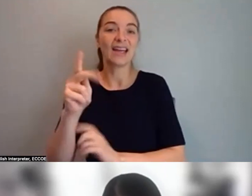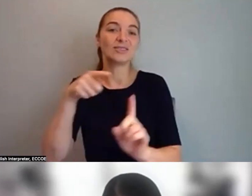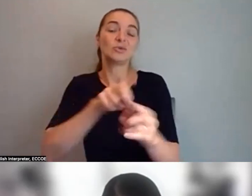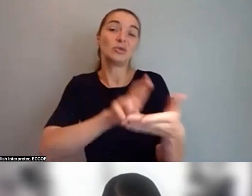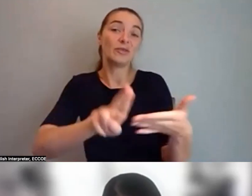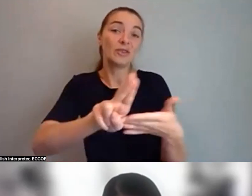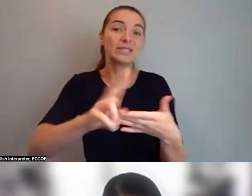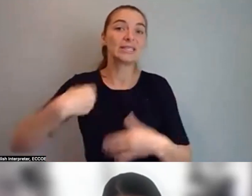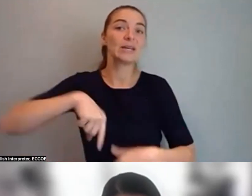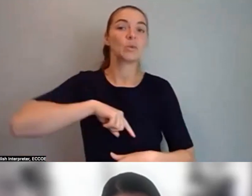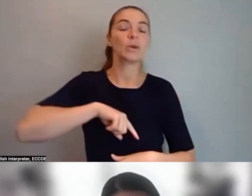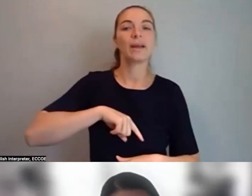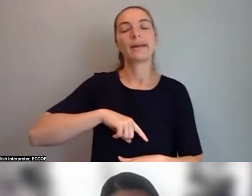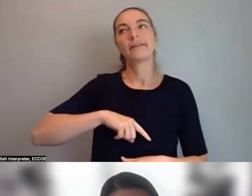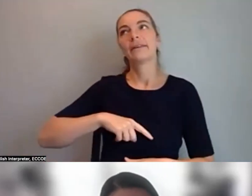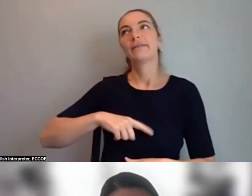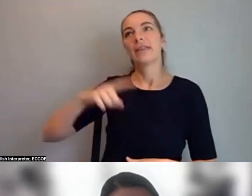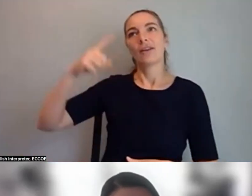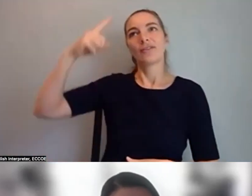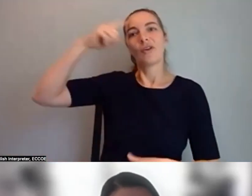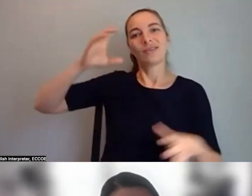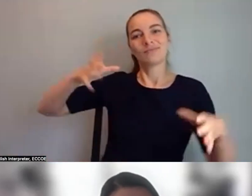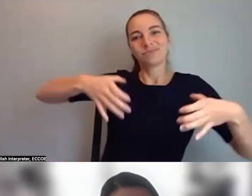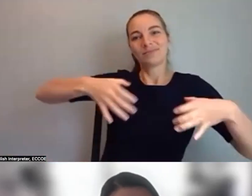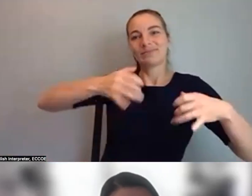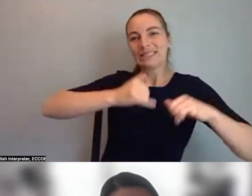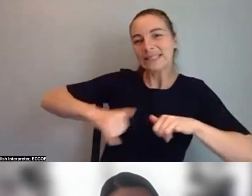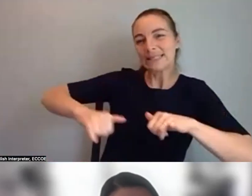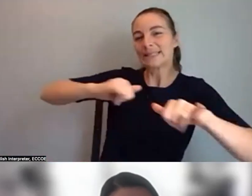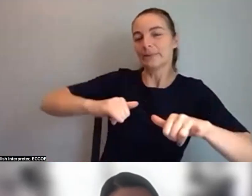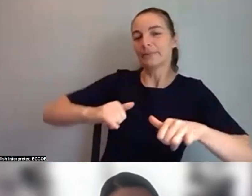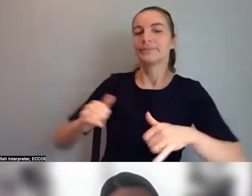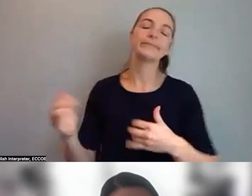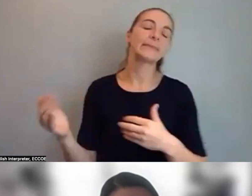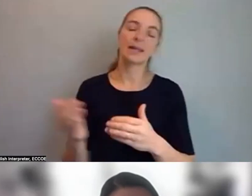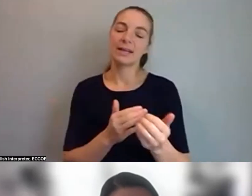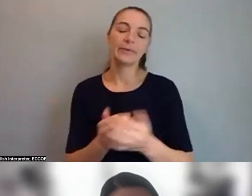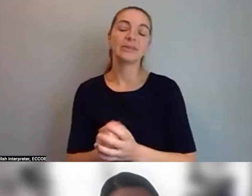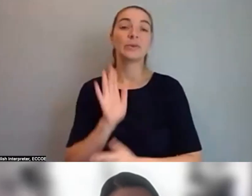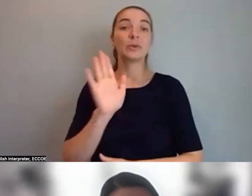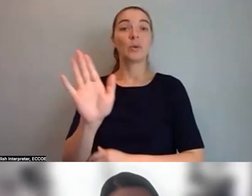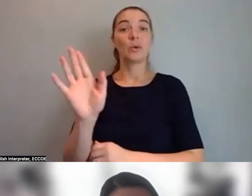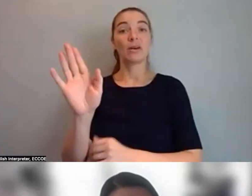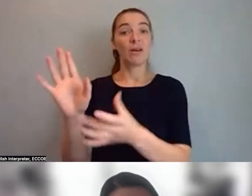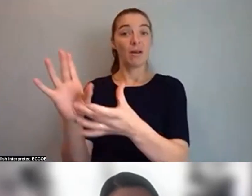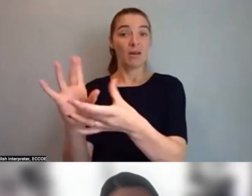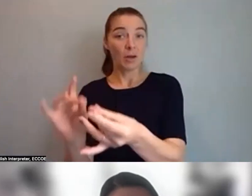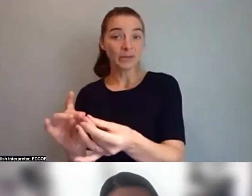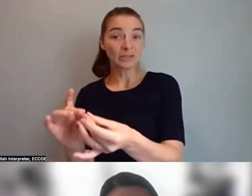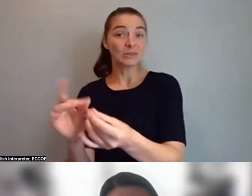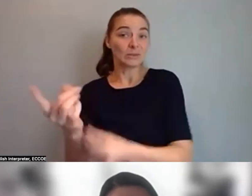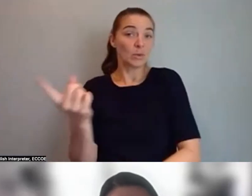I think that that question, you know, is a really, really important one. And the, the